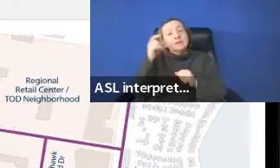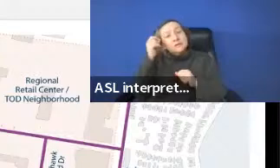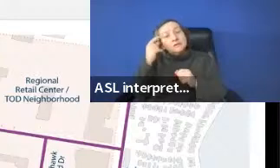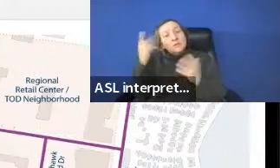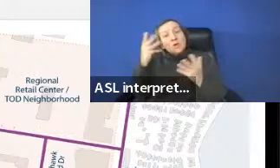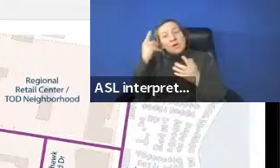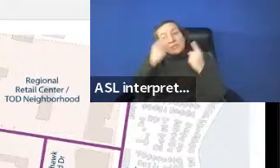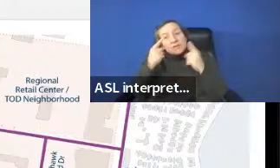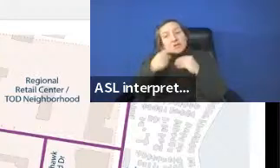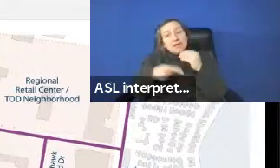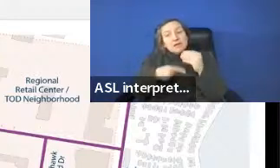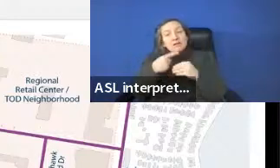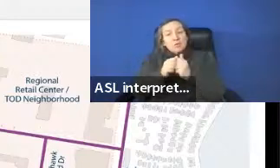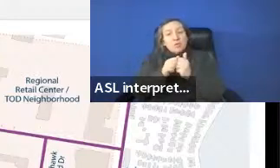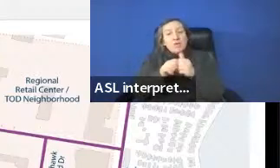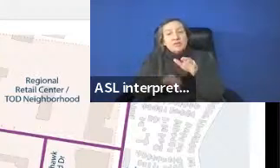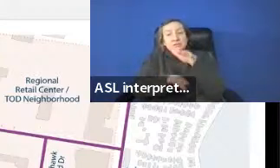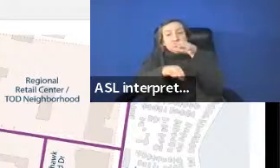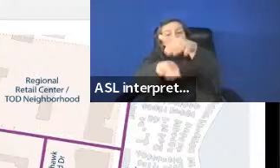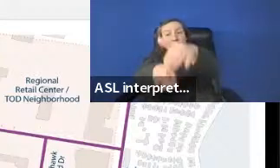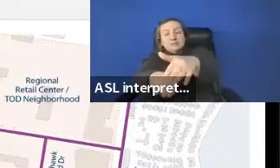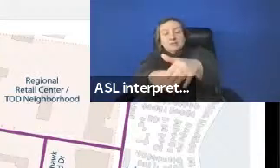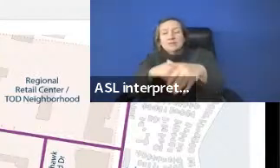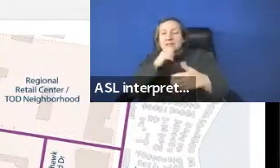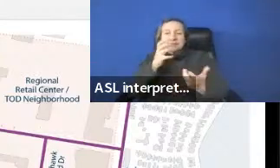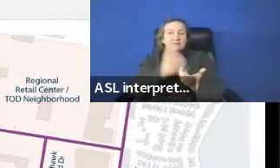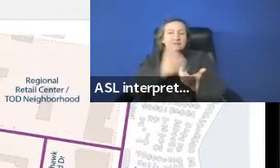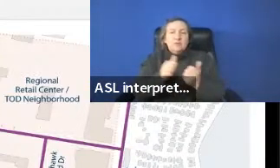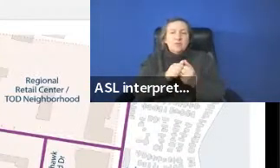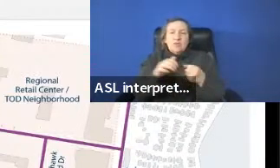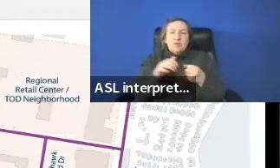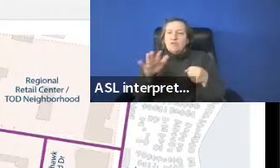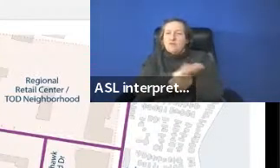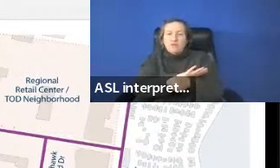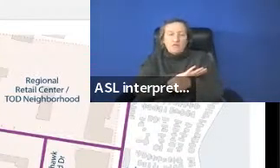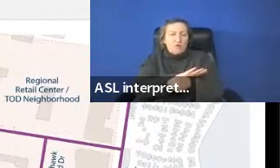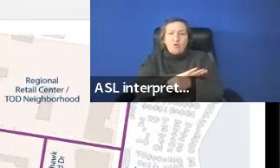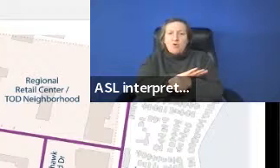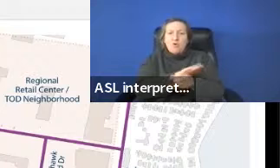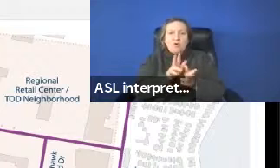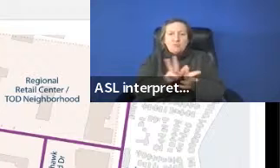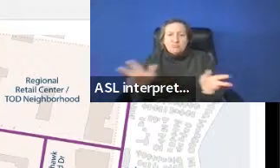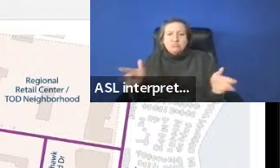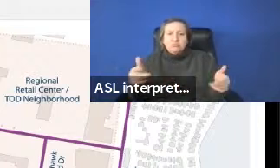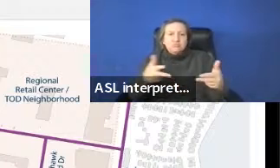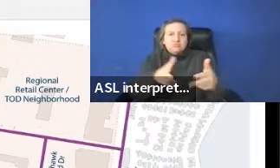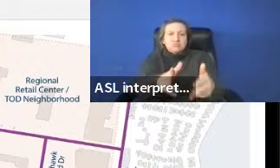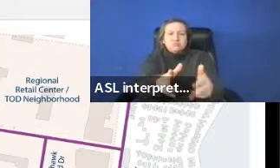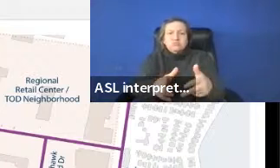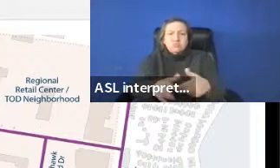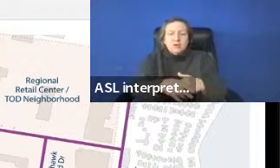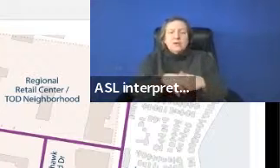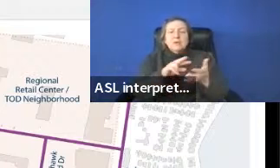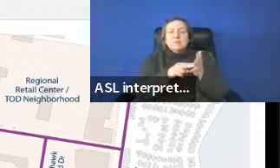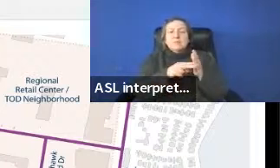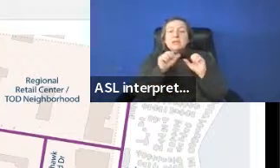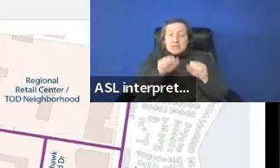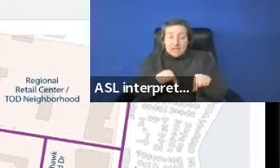stacked option is that it's not compatible with the full interchange options. So it would work